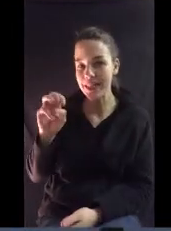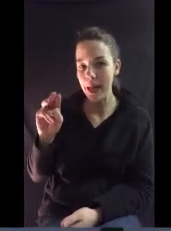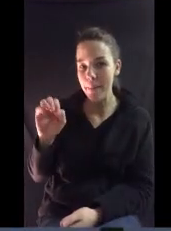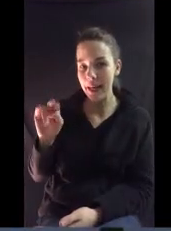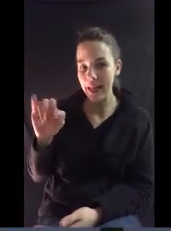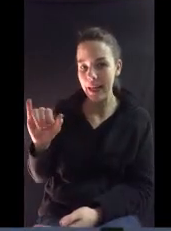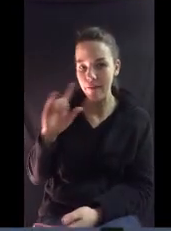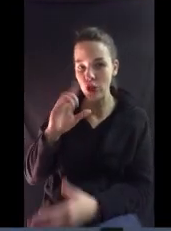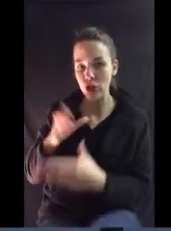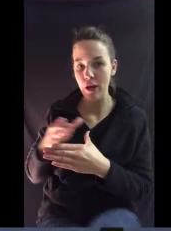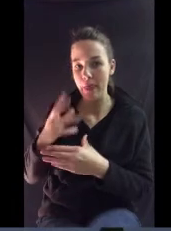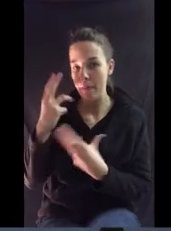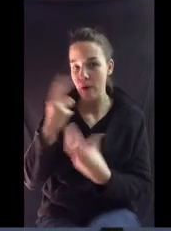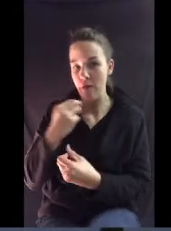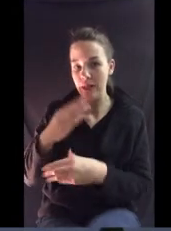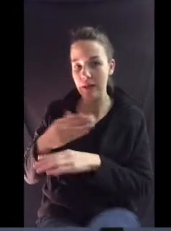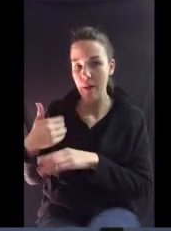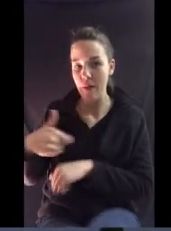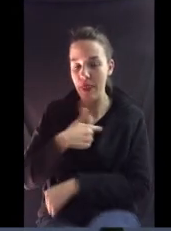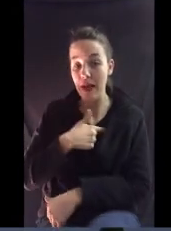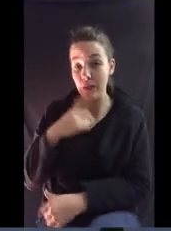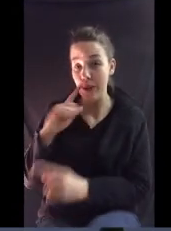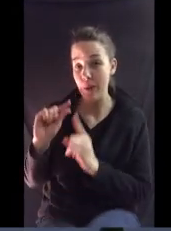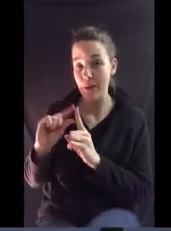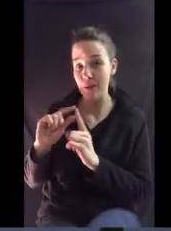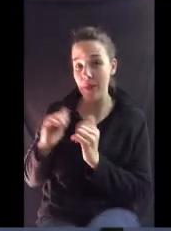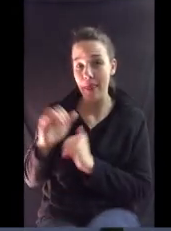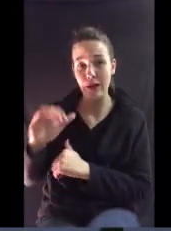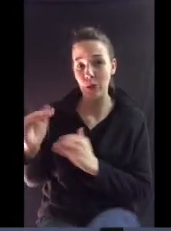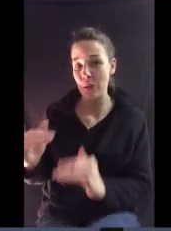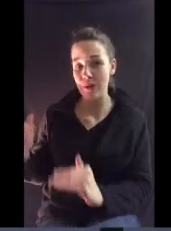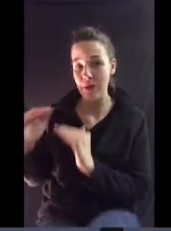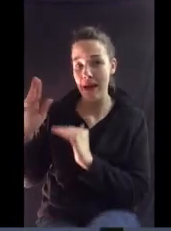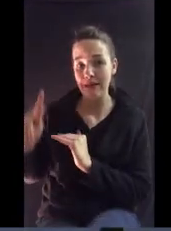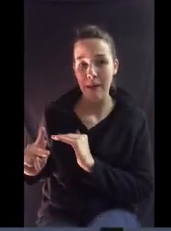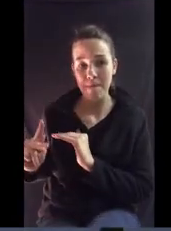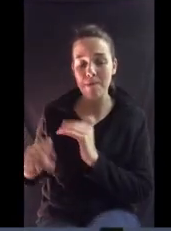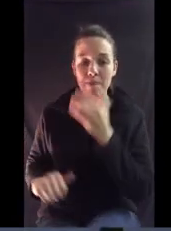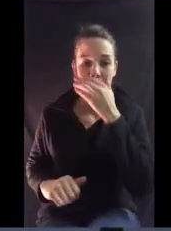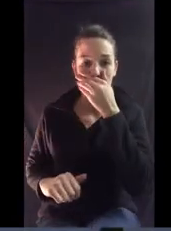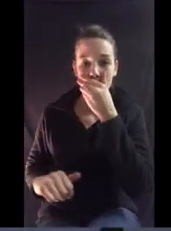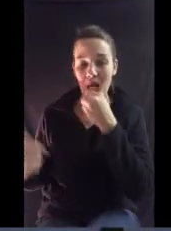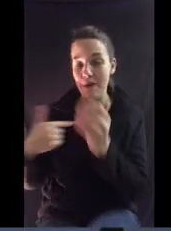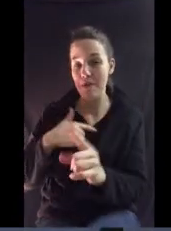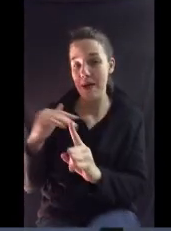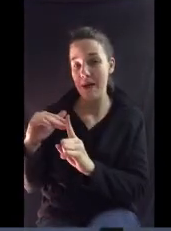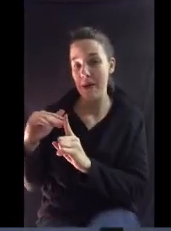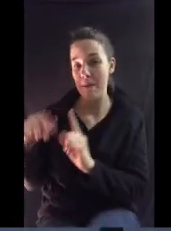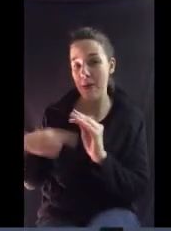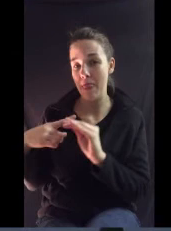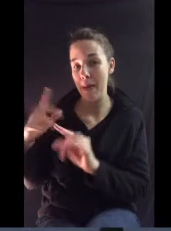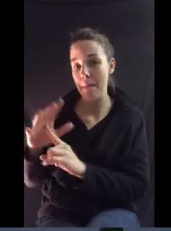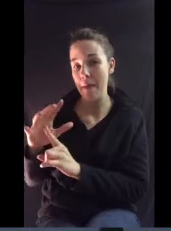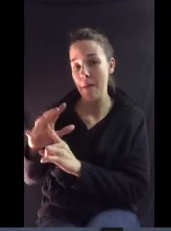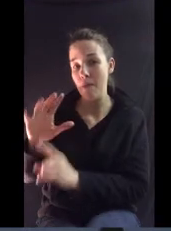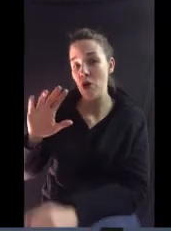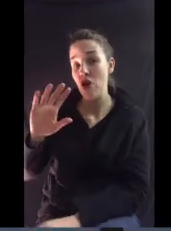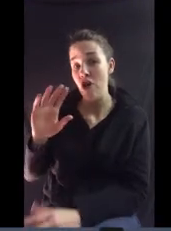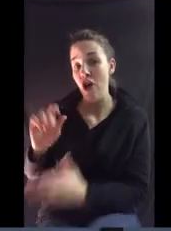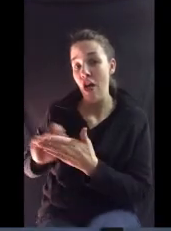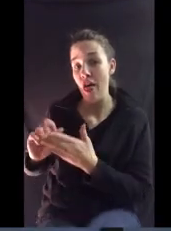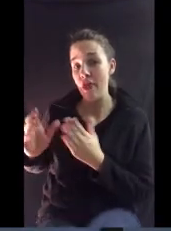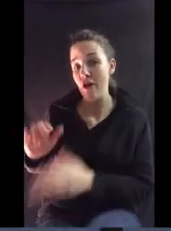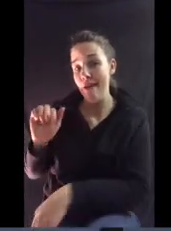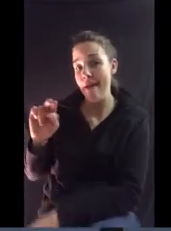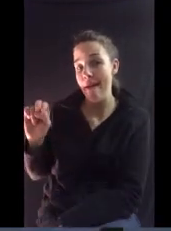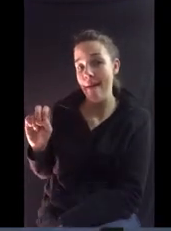Thank you so many for sharing that beautiful song with us. And the words with it to rise up. I was reminded about that